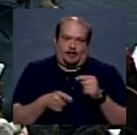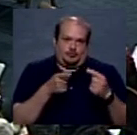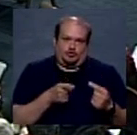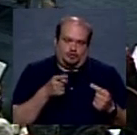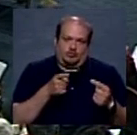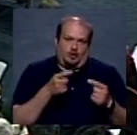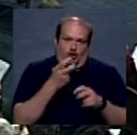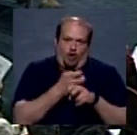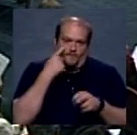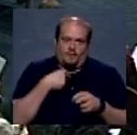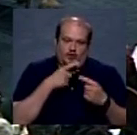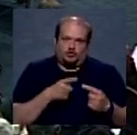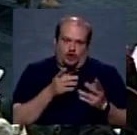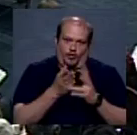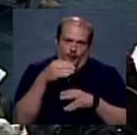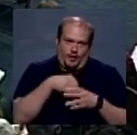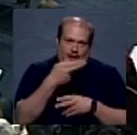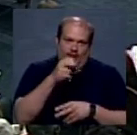I'm very impressed.